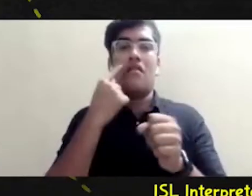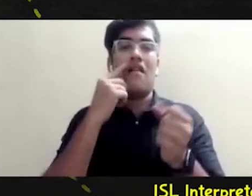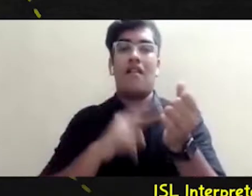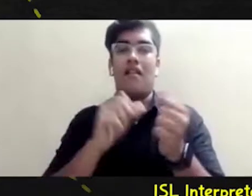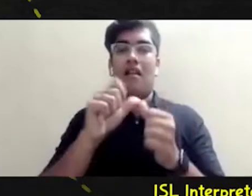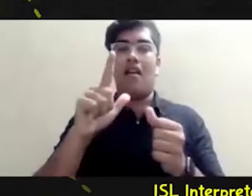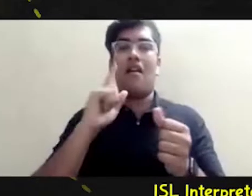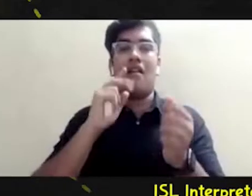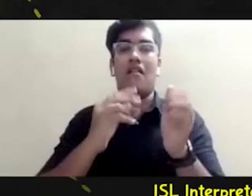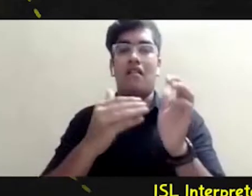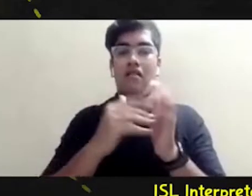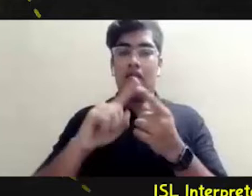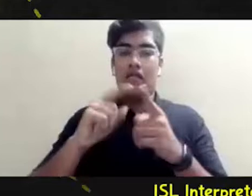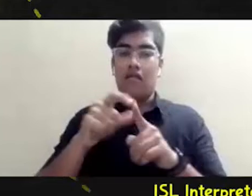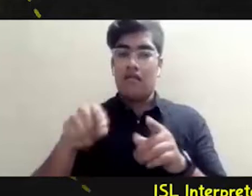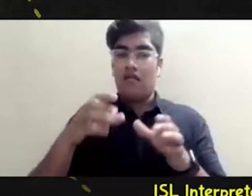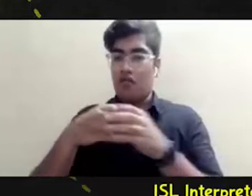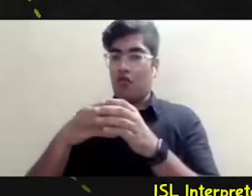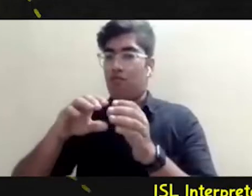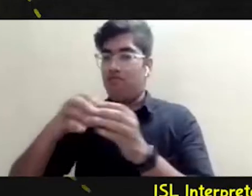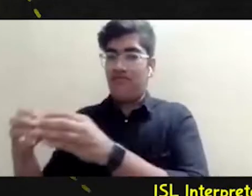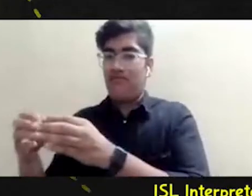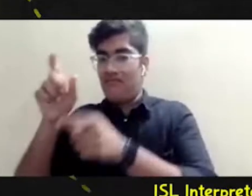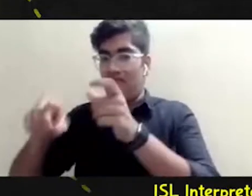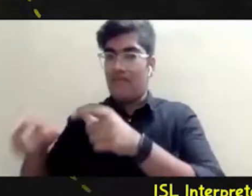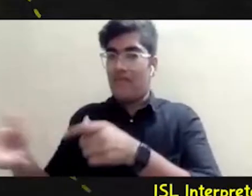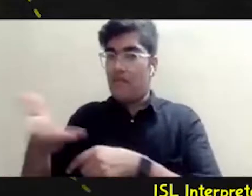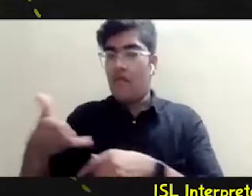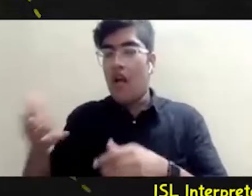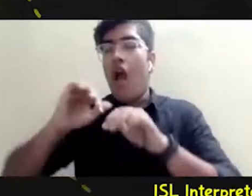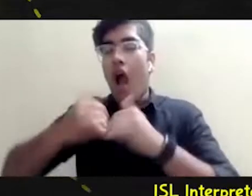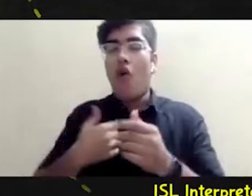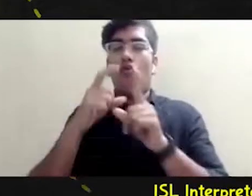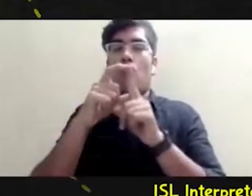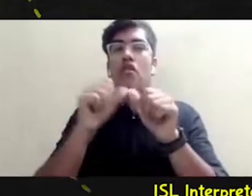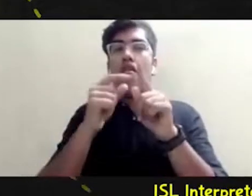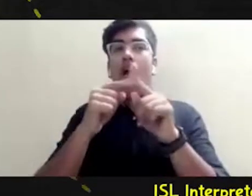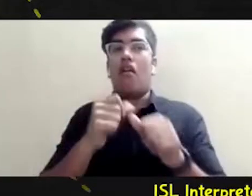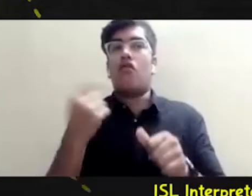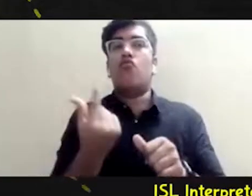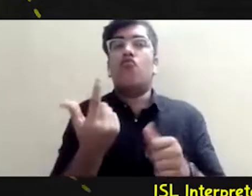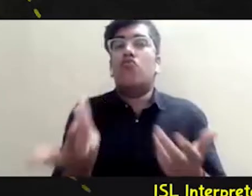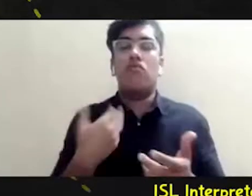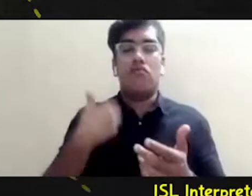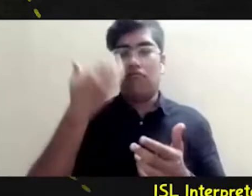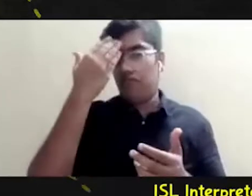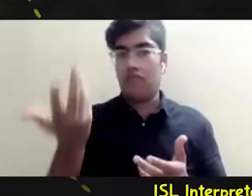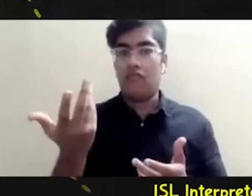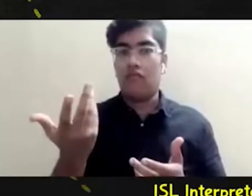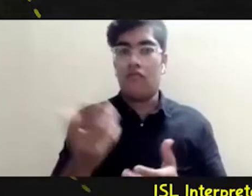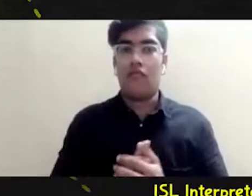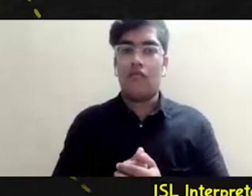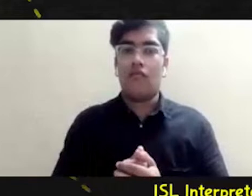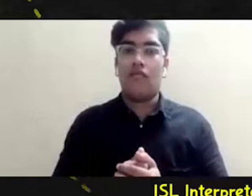in positions of power and use data to hold them accountable? The second thing is, why are we tracking, right? This is